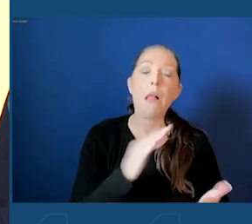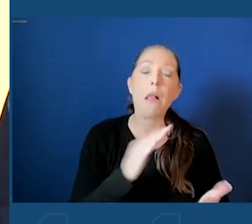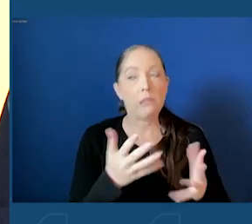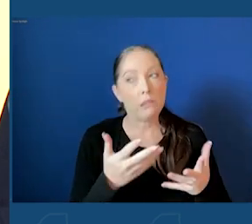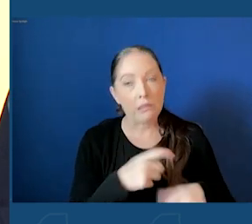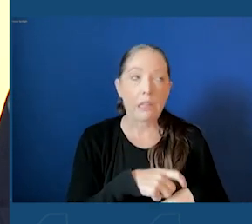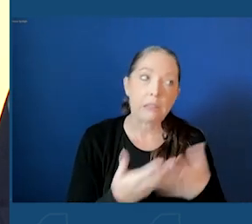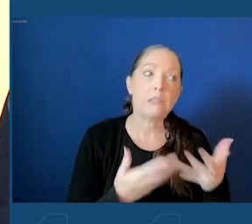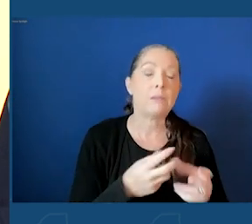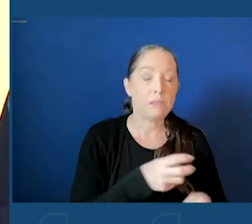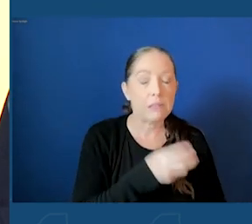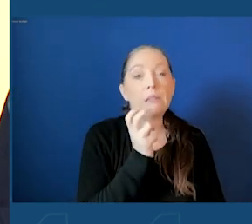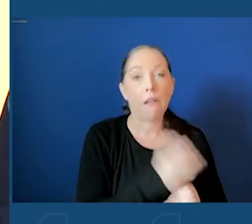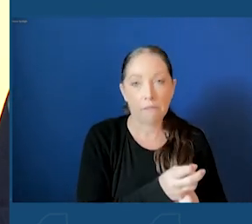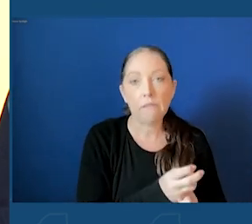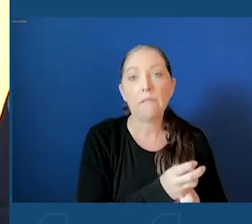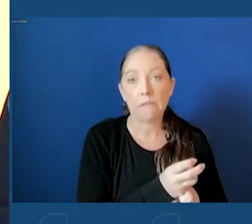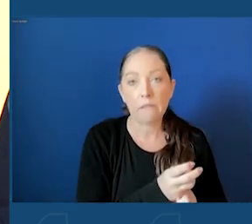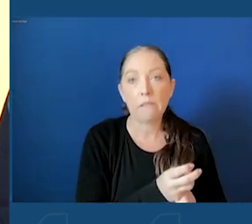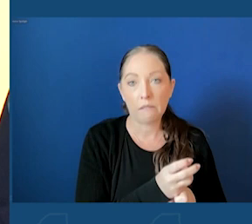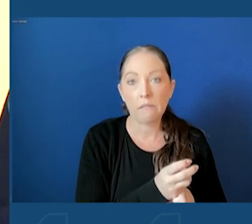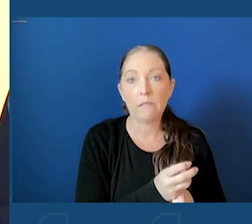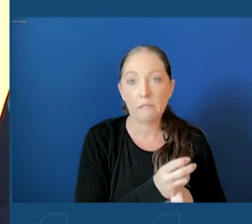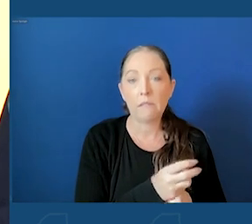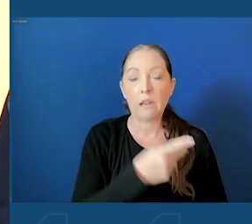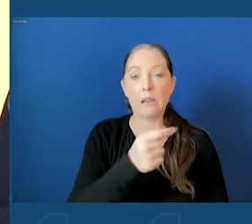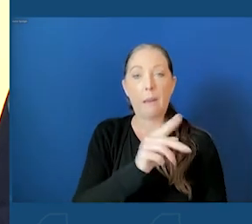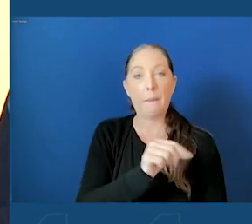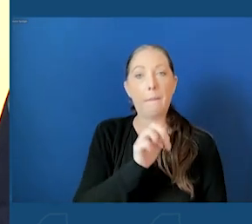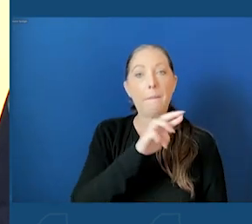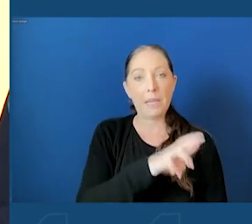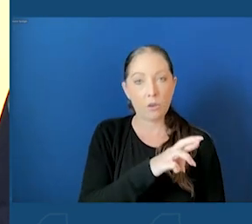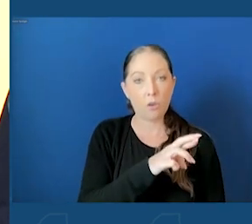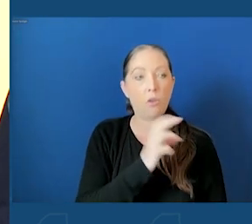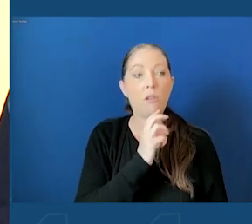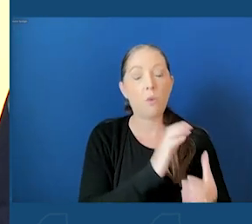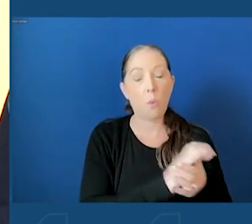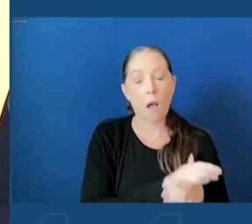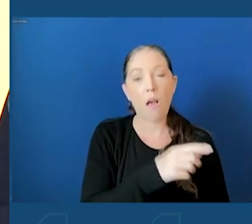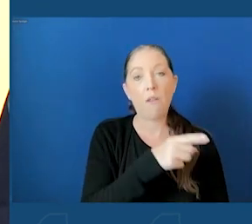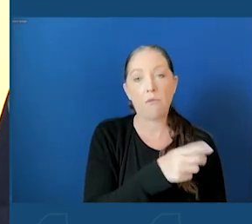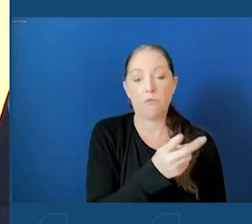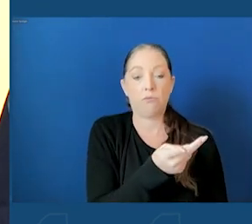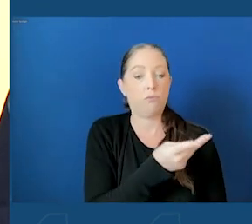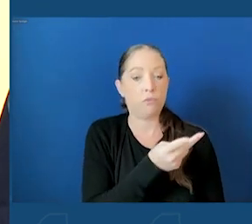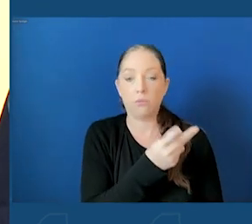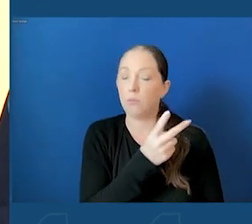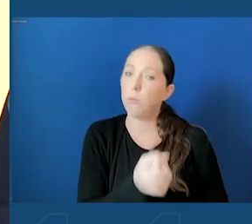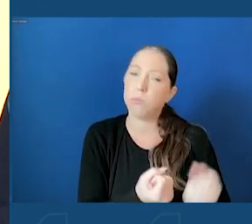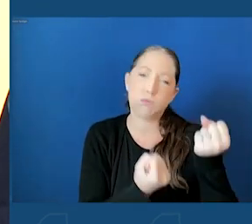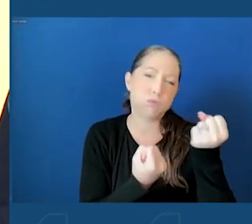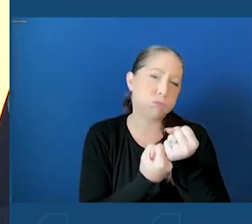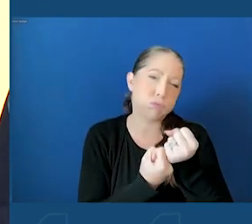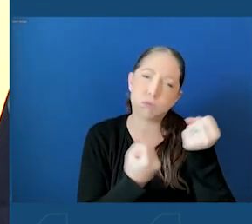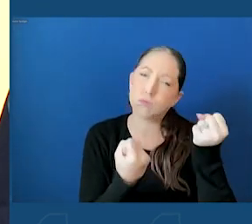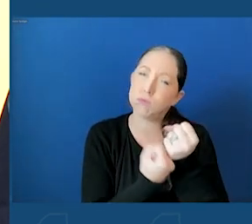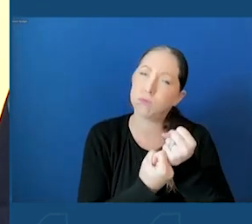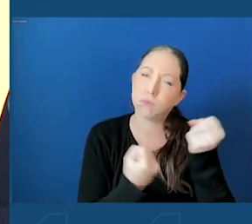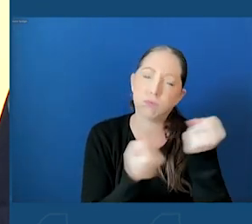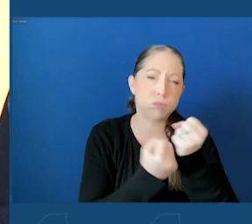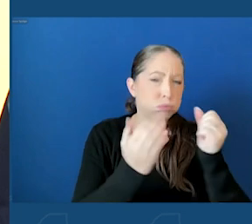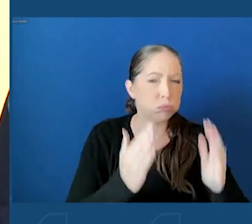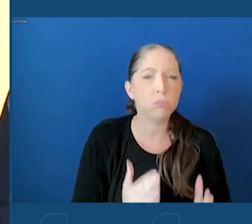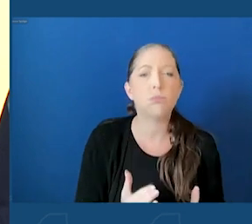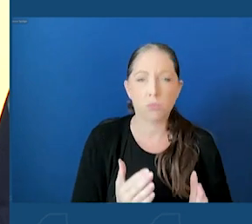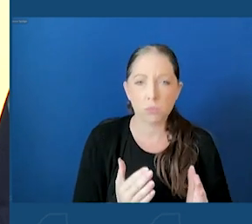and his wife Casey, who's here today, they were the biggest supporters of this center. And I think of him